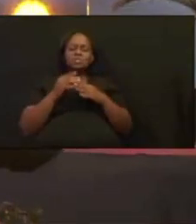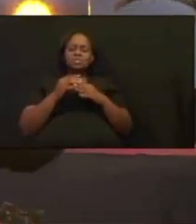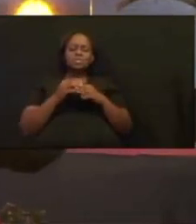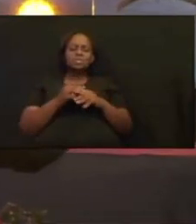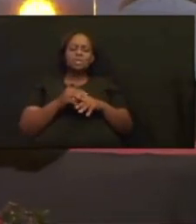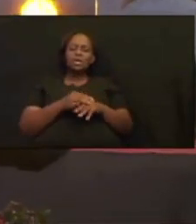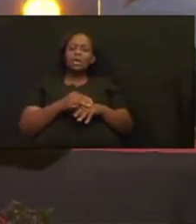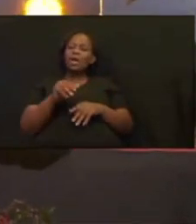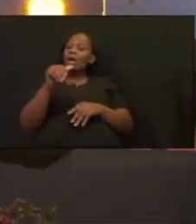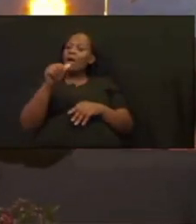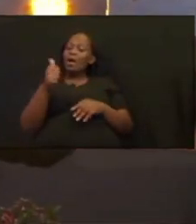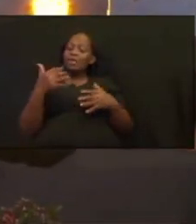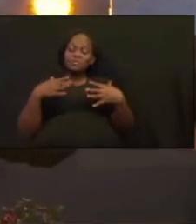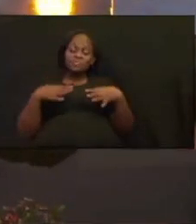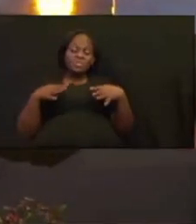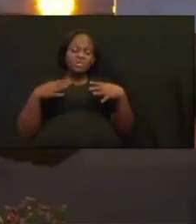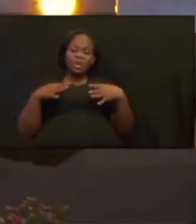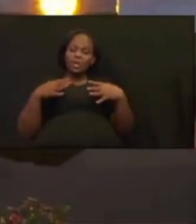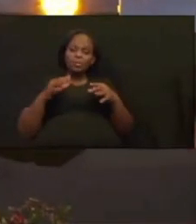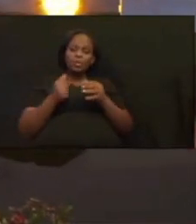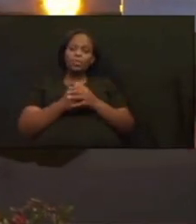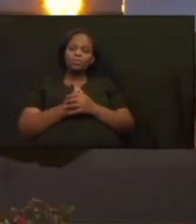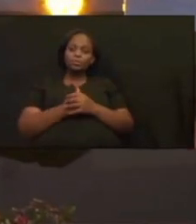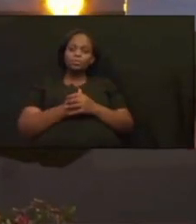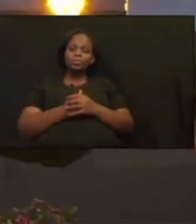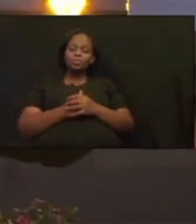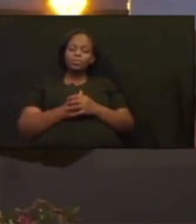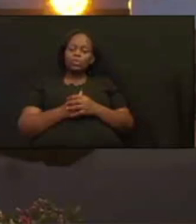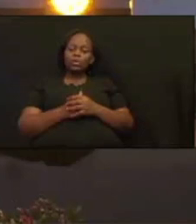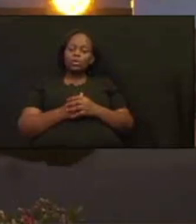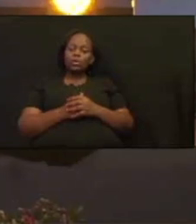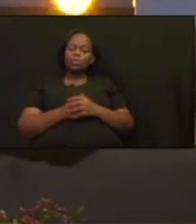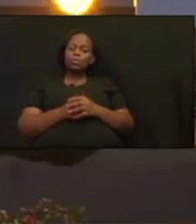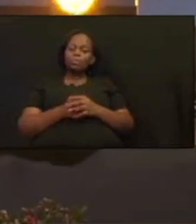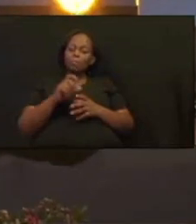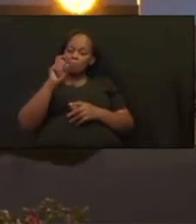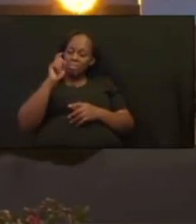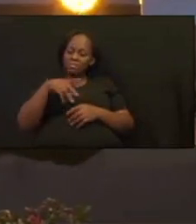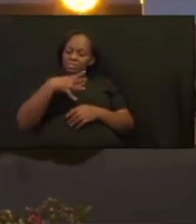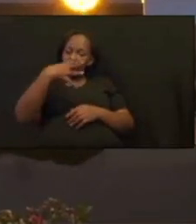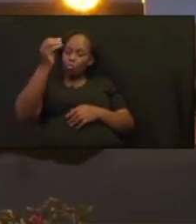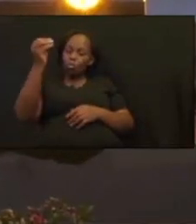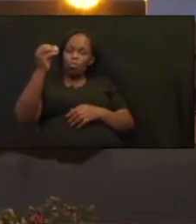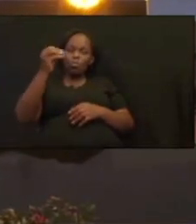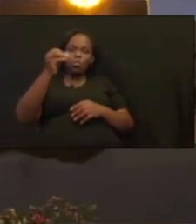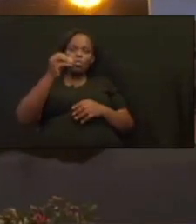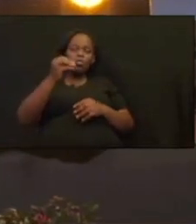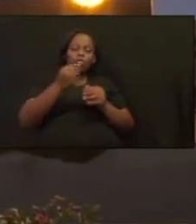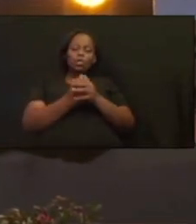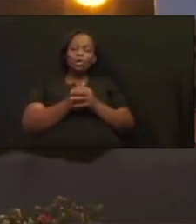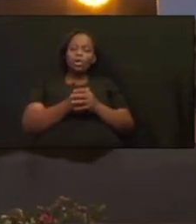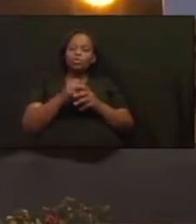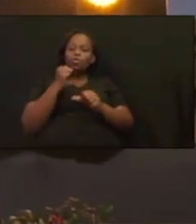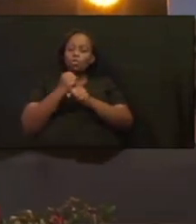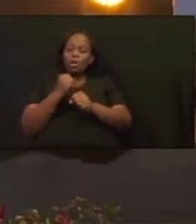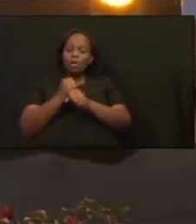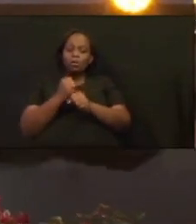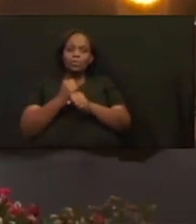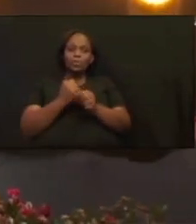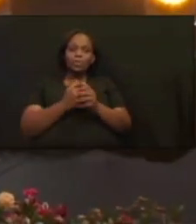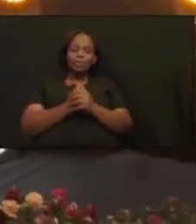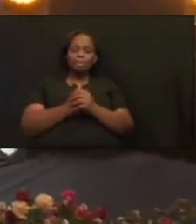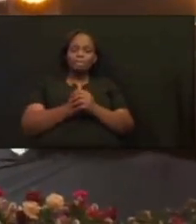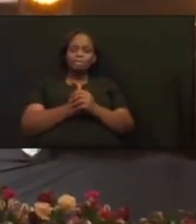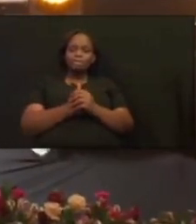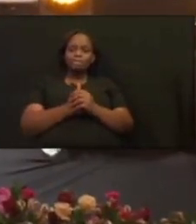you, you may fall under the anointing and stand up and say, what happened? It's after 2 weeks. You will see that something is driving you to go and register a